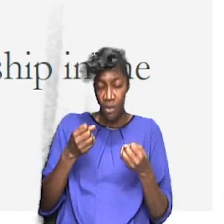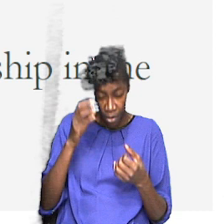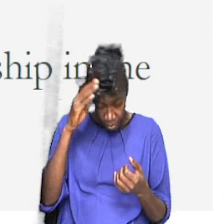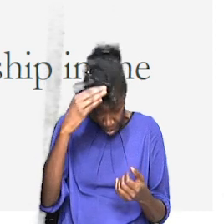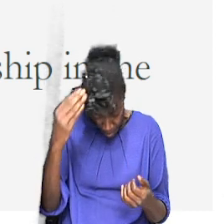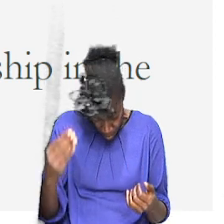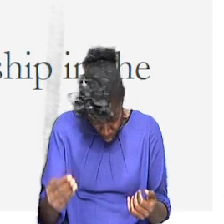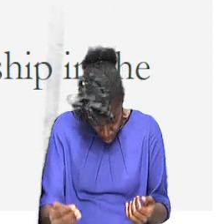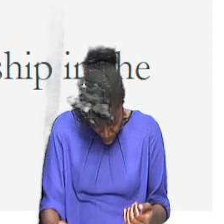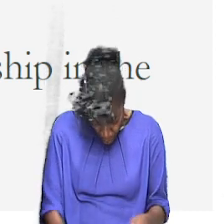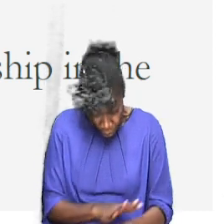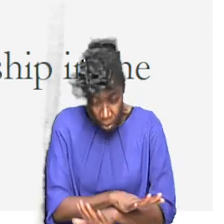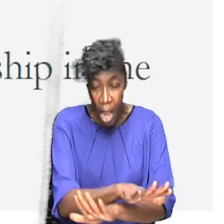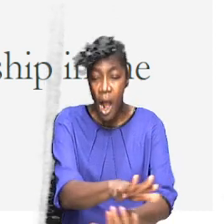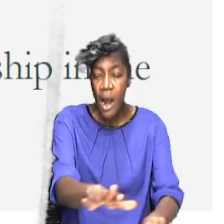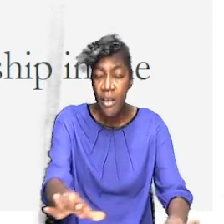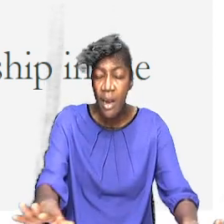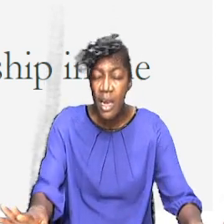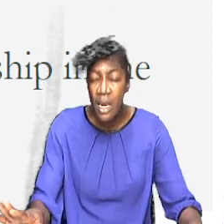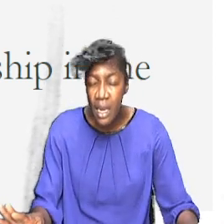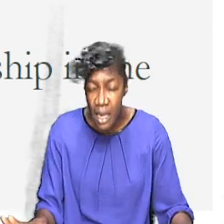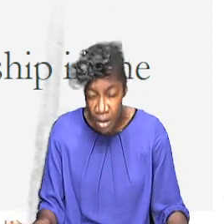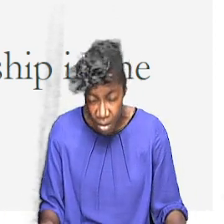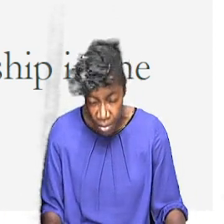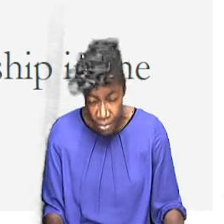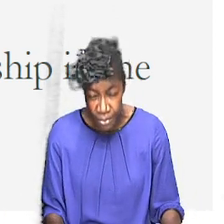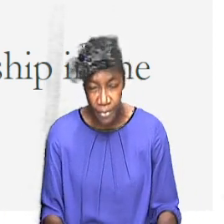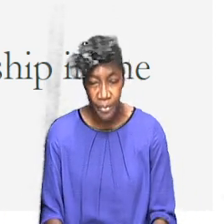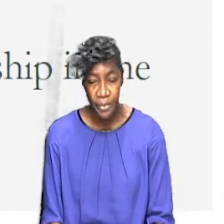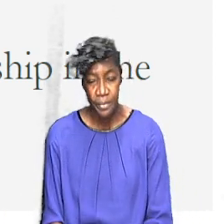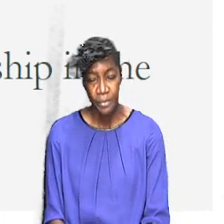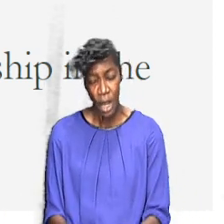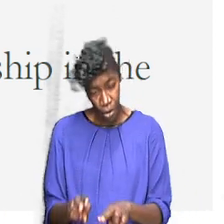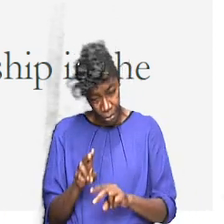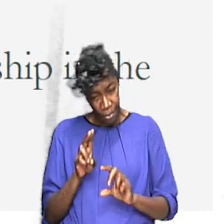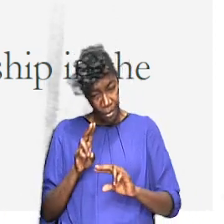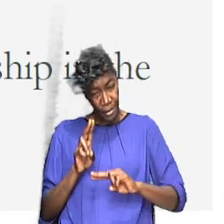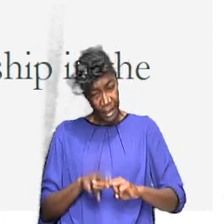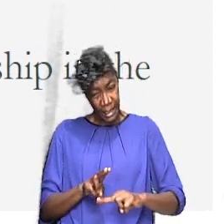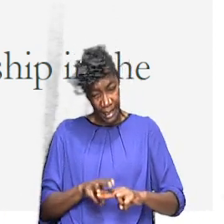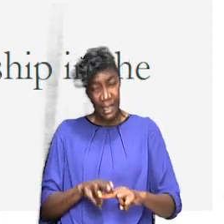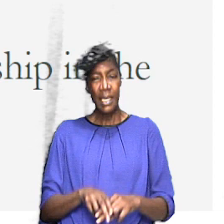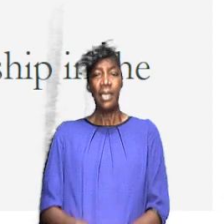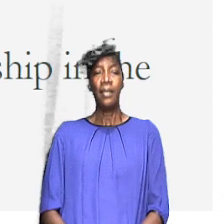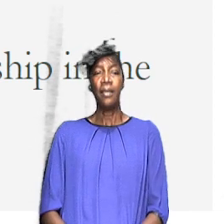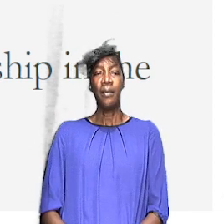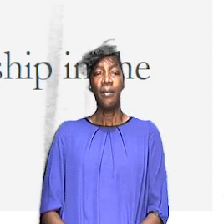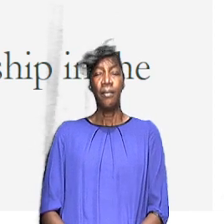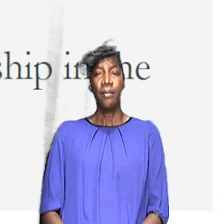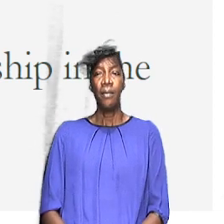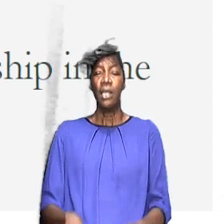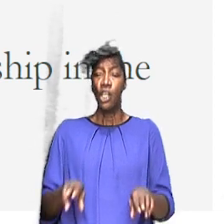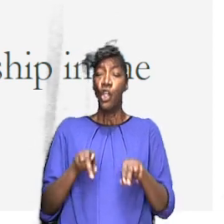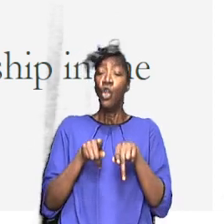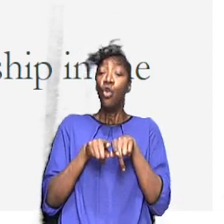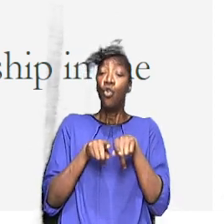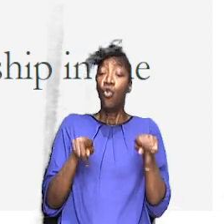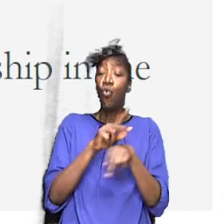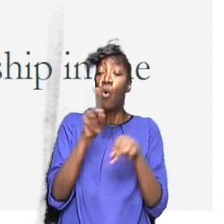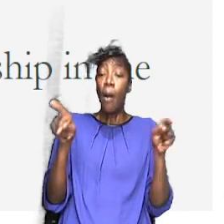being prostrate, from just being to stoop down to a place where you know, go to a place of